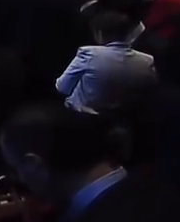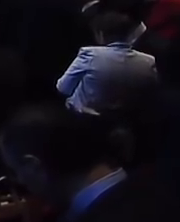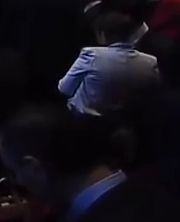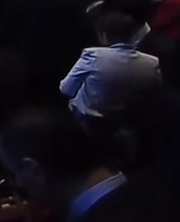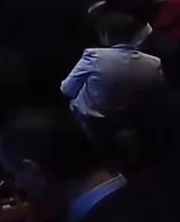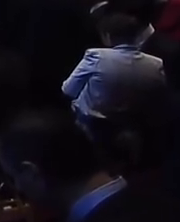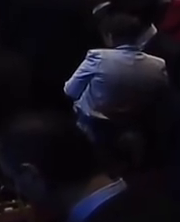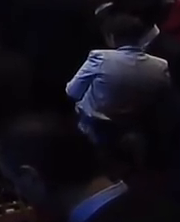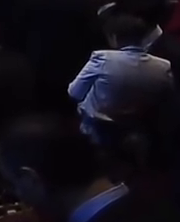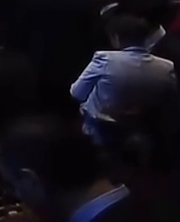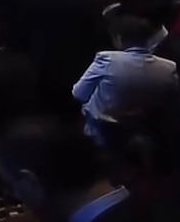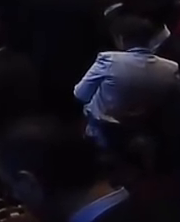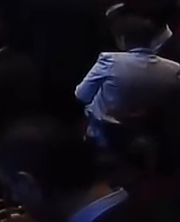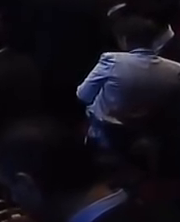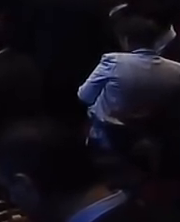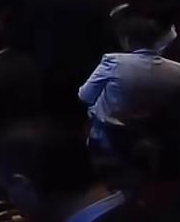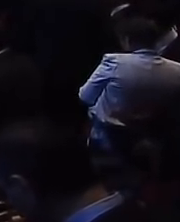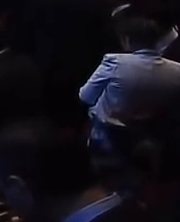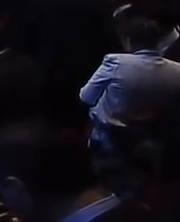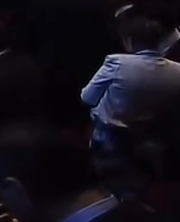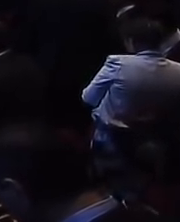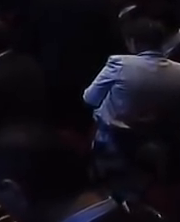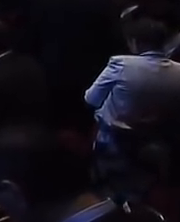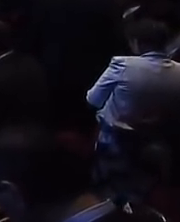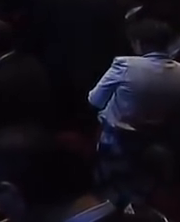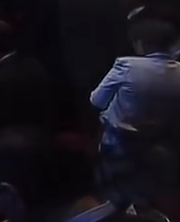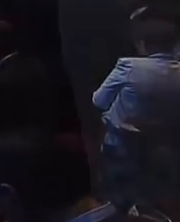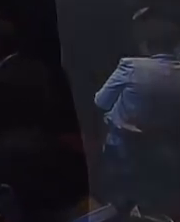Thank you.